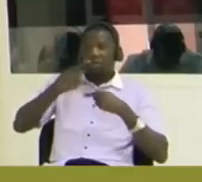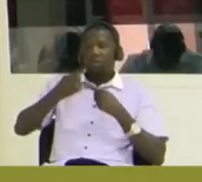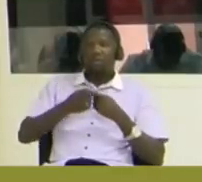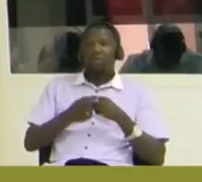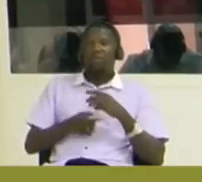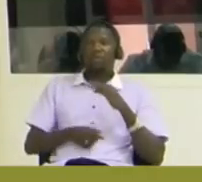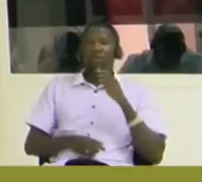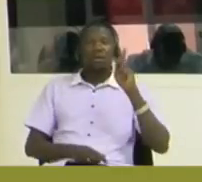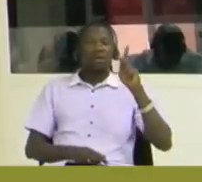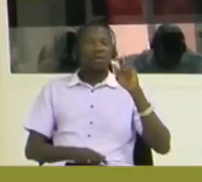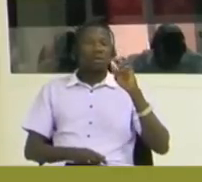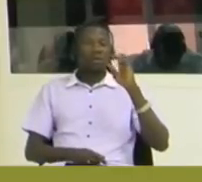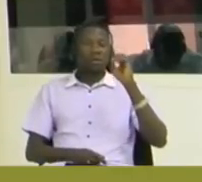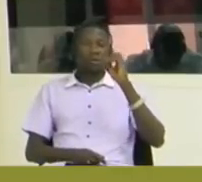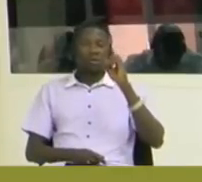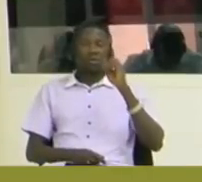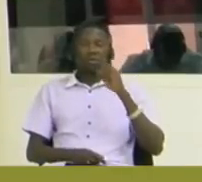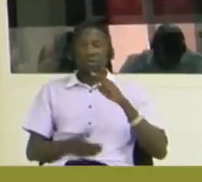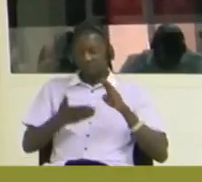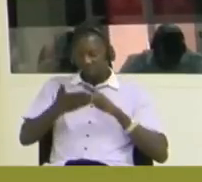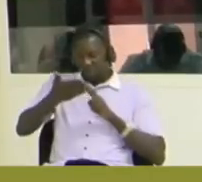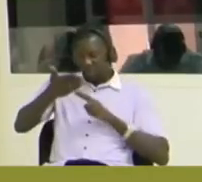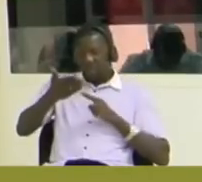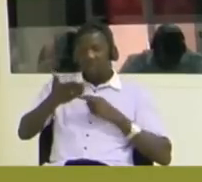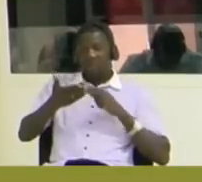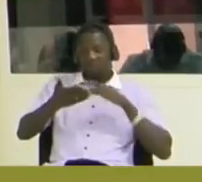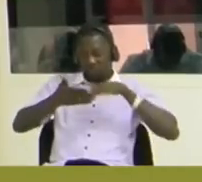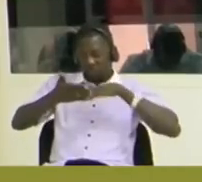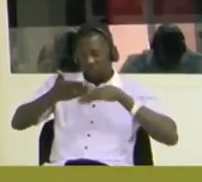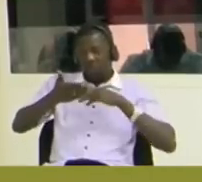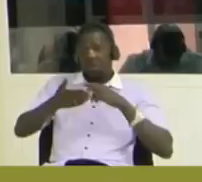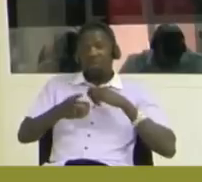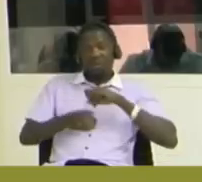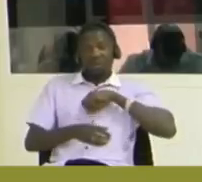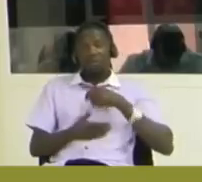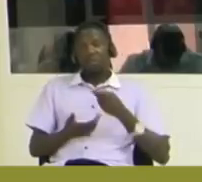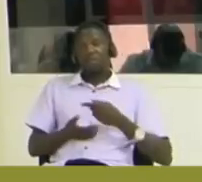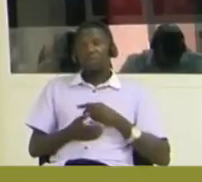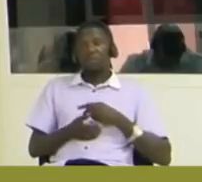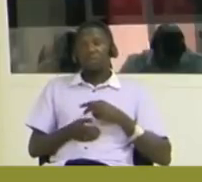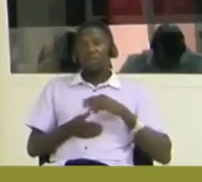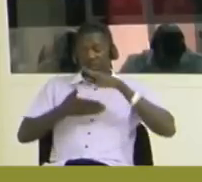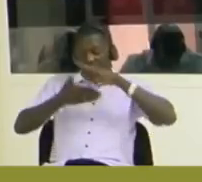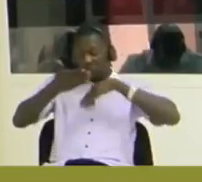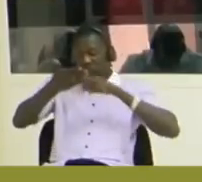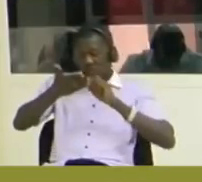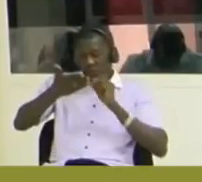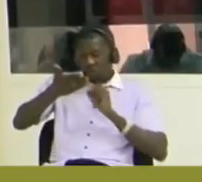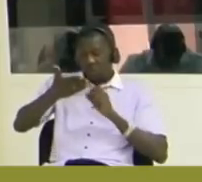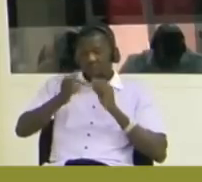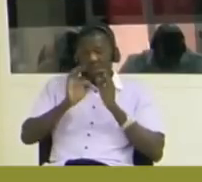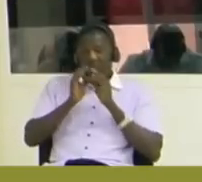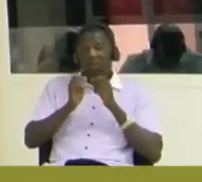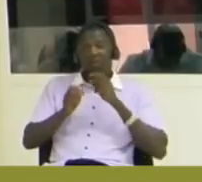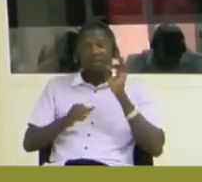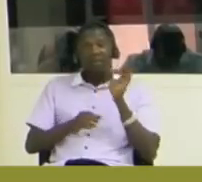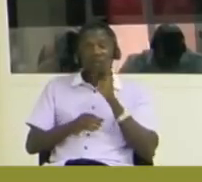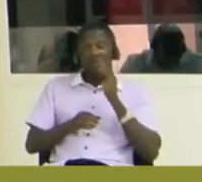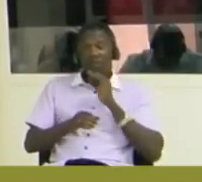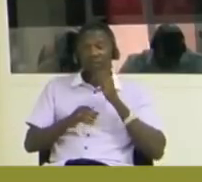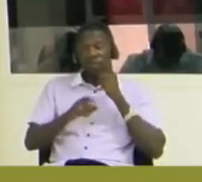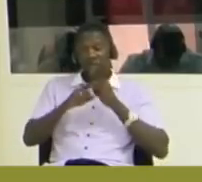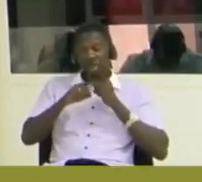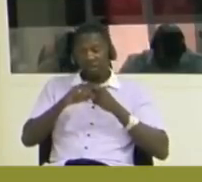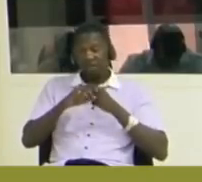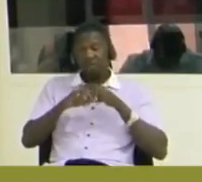after Koro read the note itself. So the note said, for Koro to be very careful of Edward Singhateh, he was very